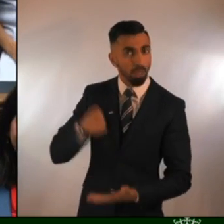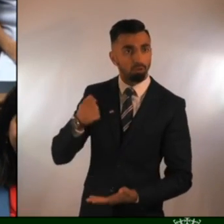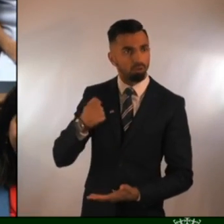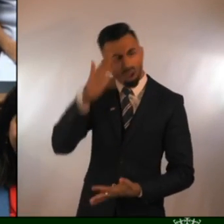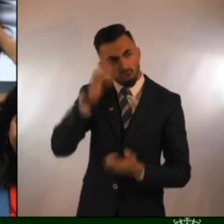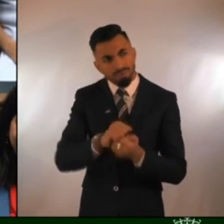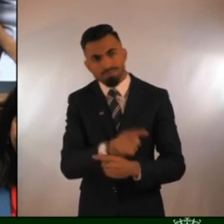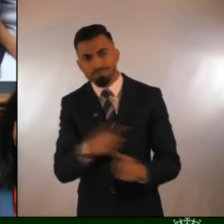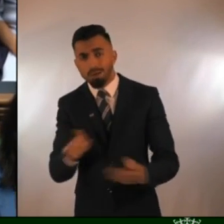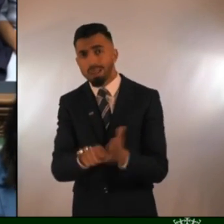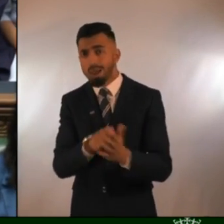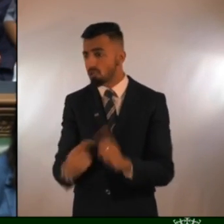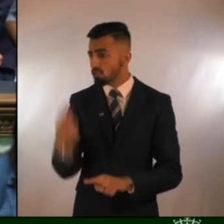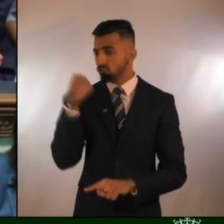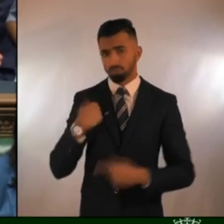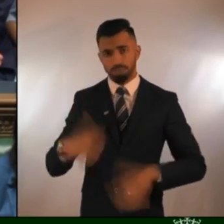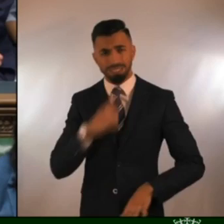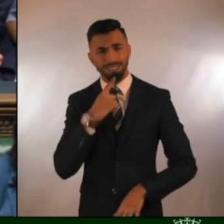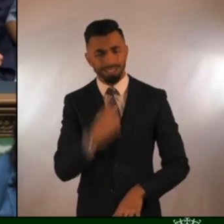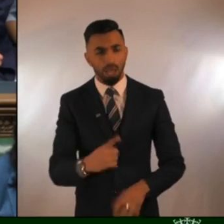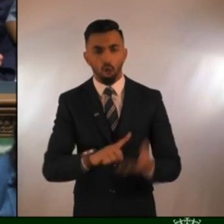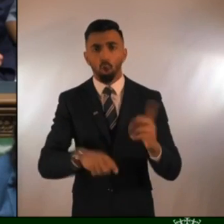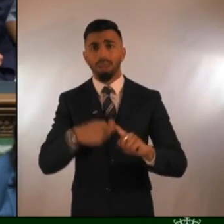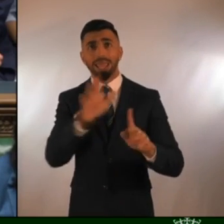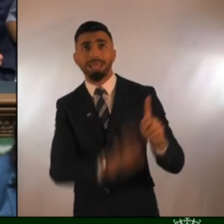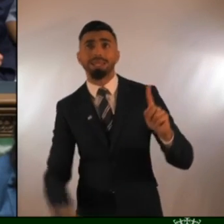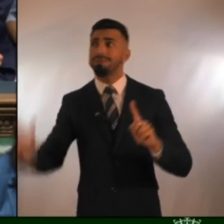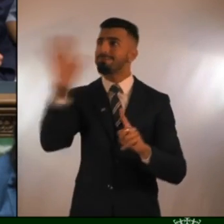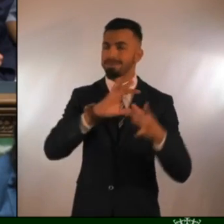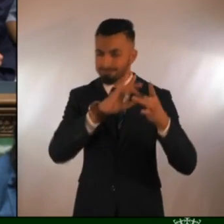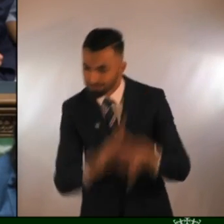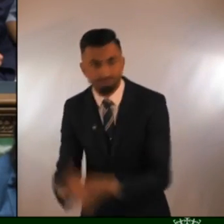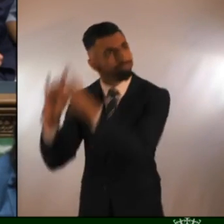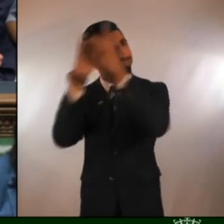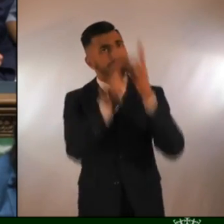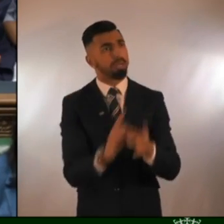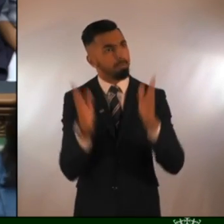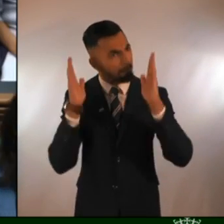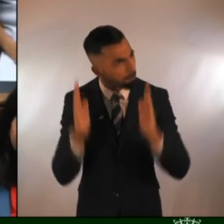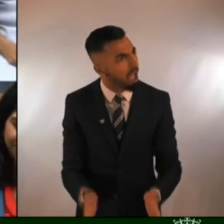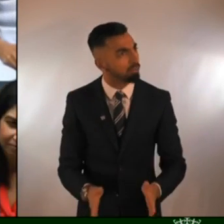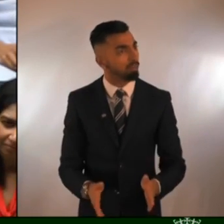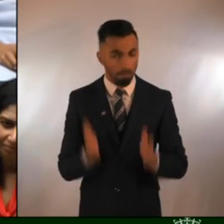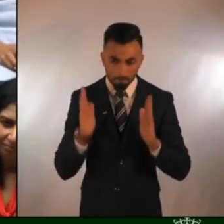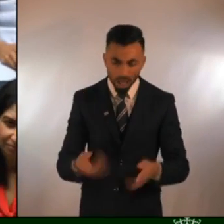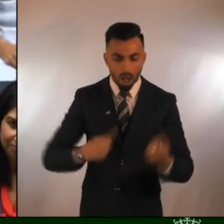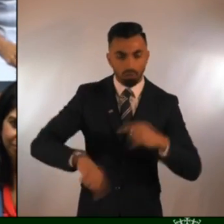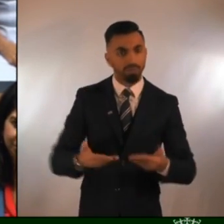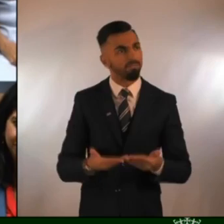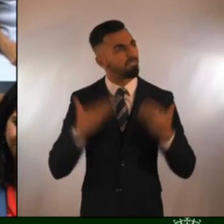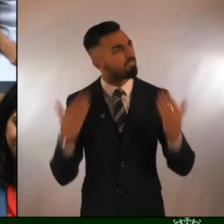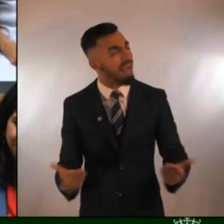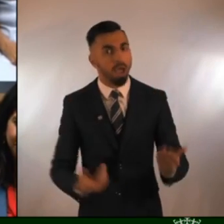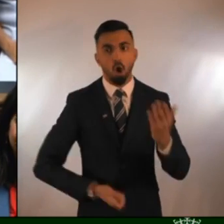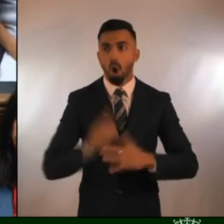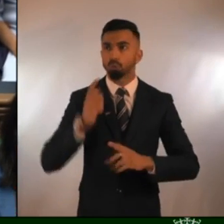nation. While talent is evenly spread, opportunity is not, and we need to fix that. This is a budget that will